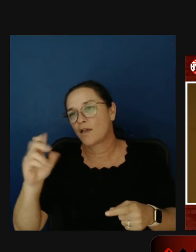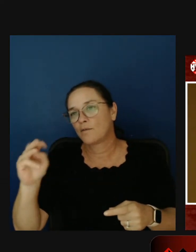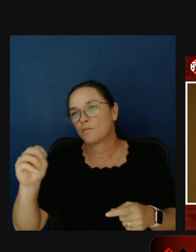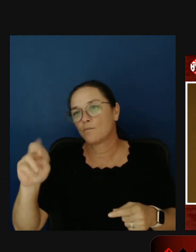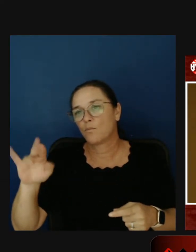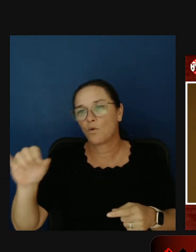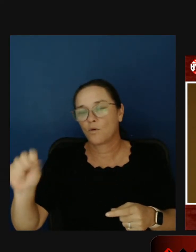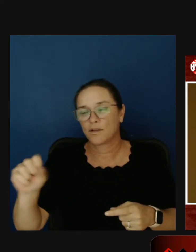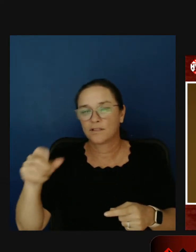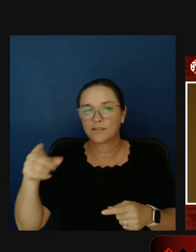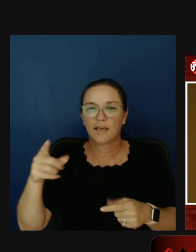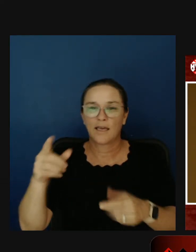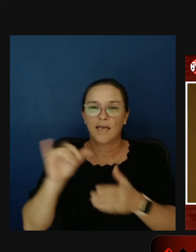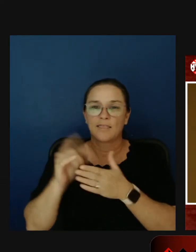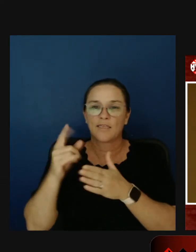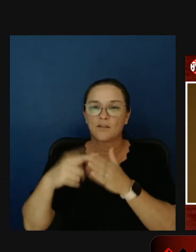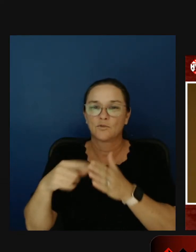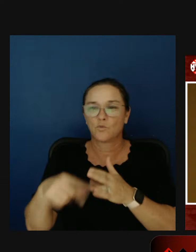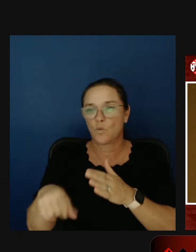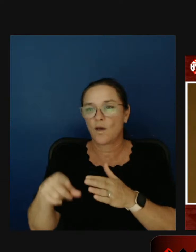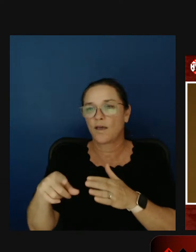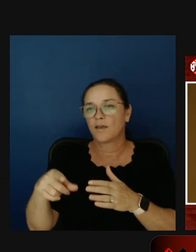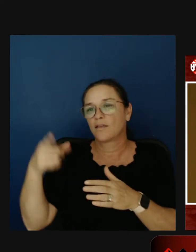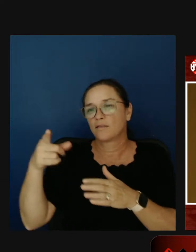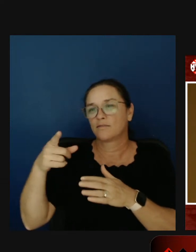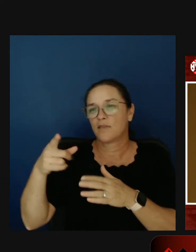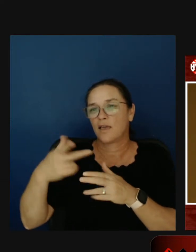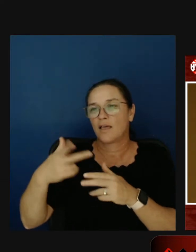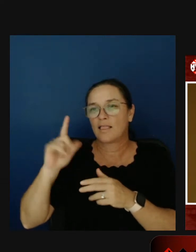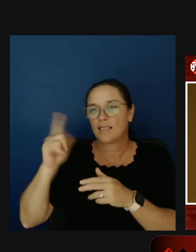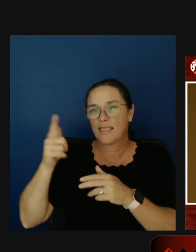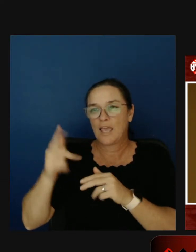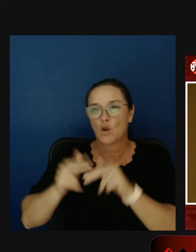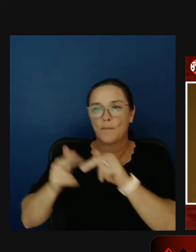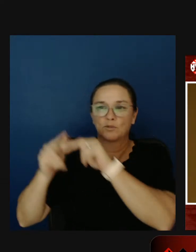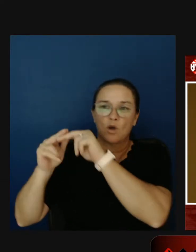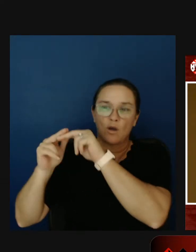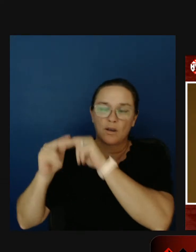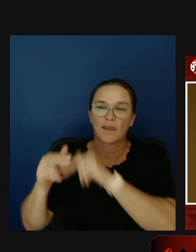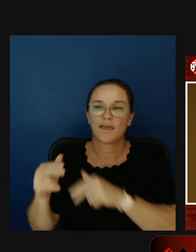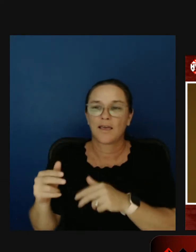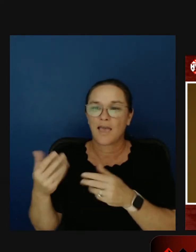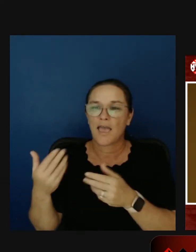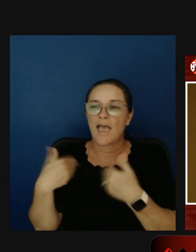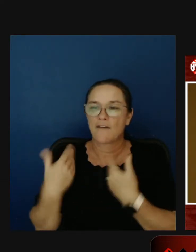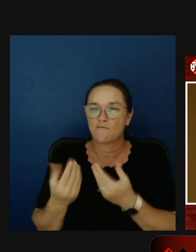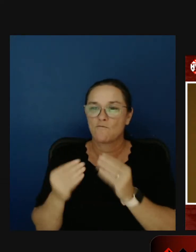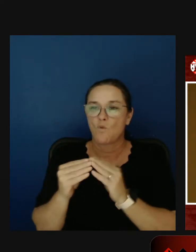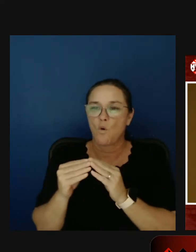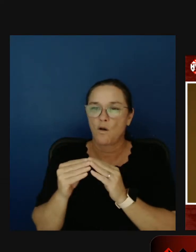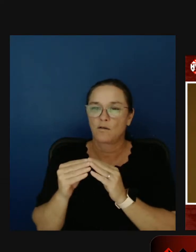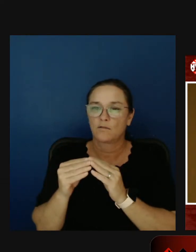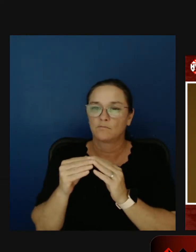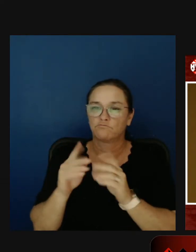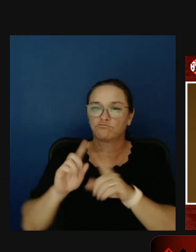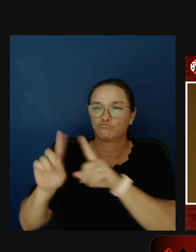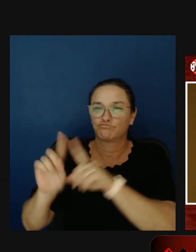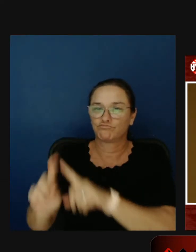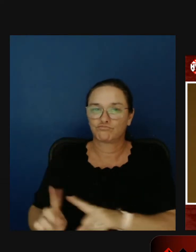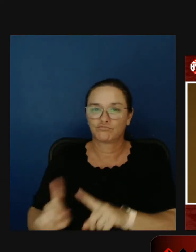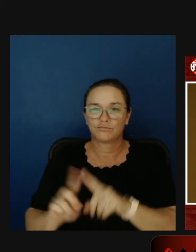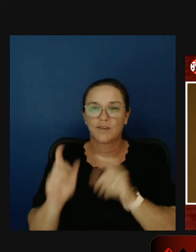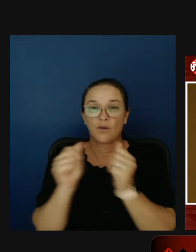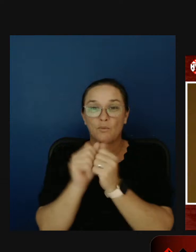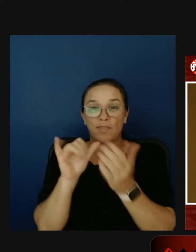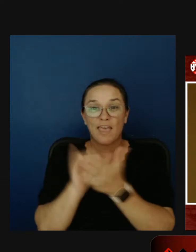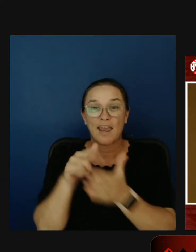what Sherrod put together and built on, that kind of picks out the lava flows a little better. And with that,